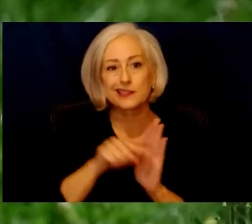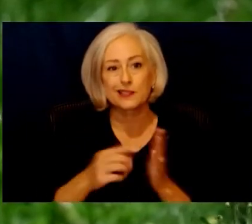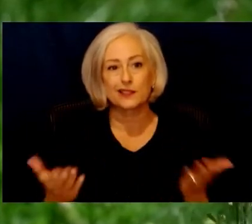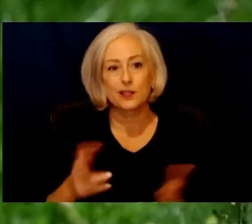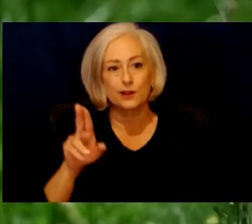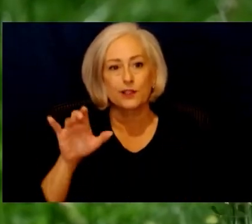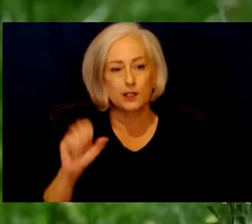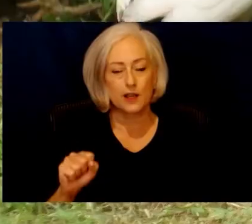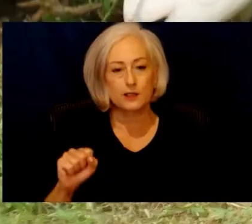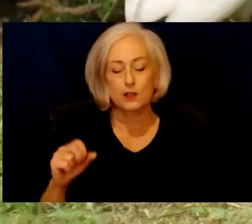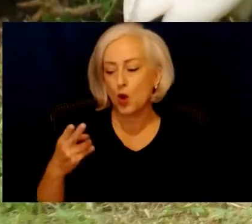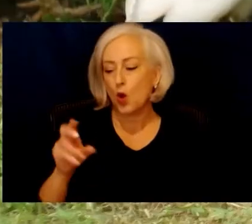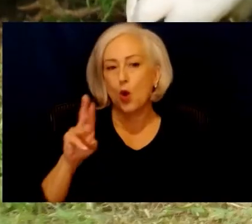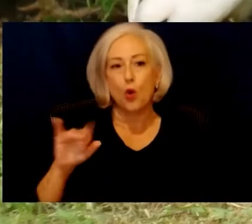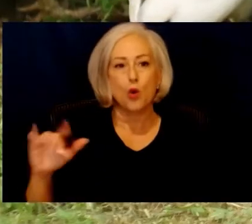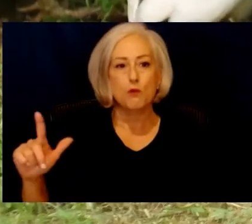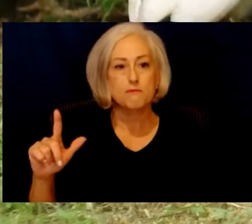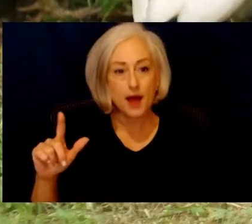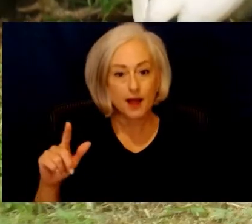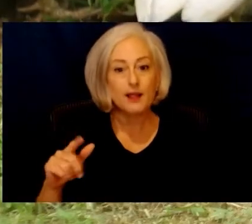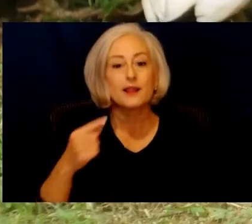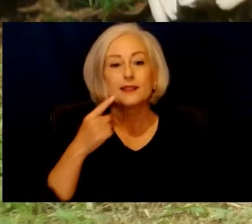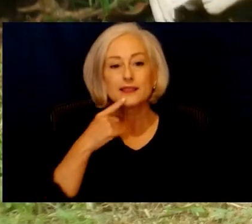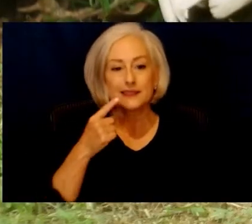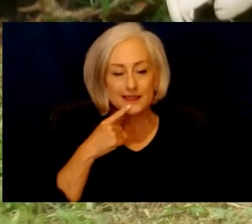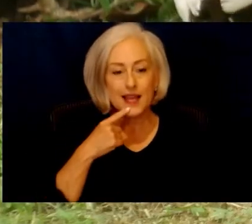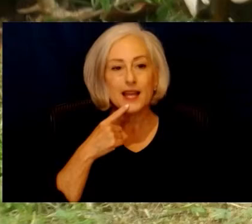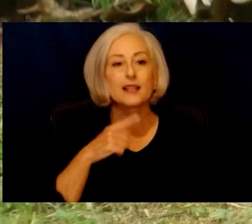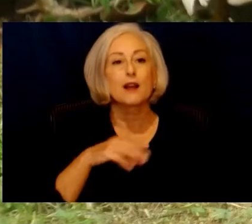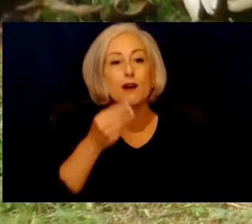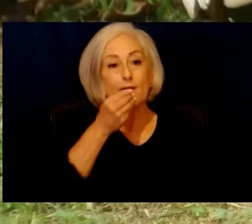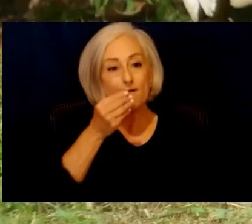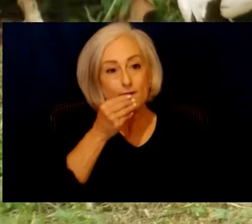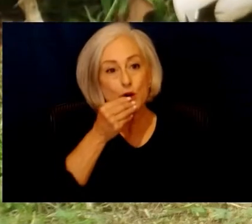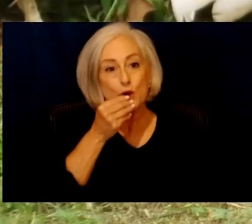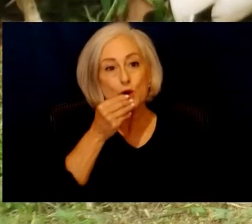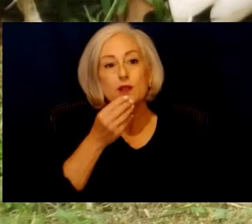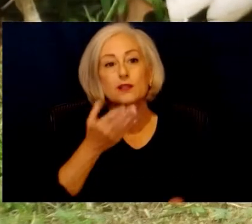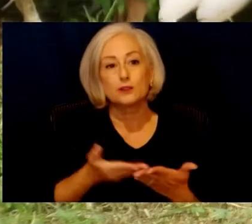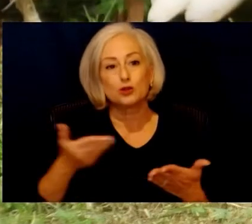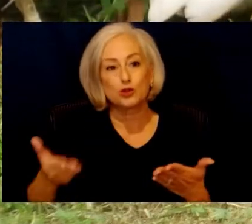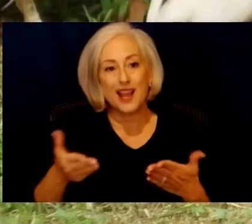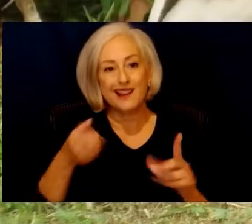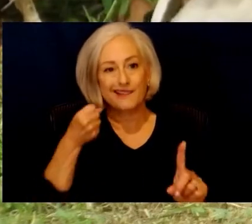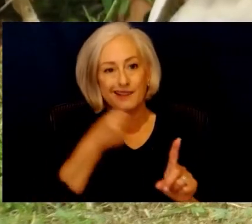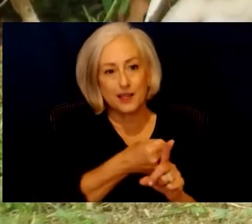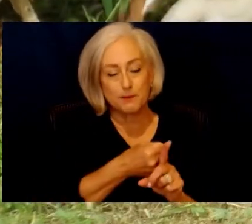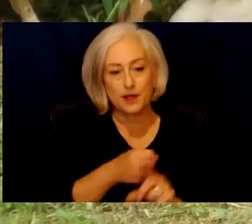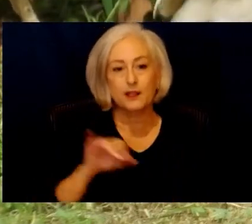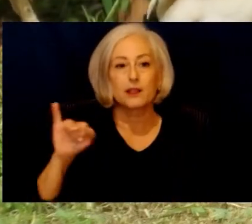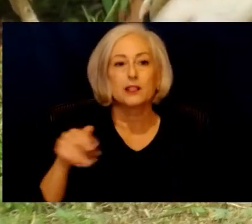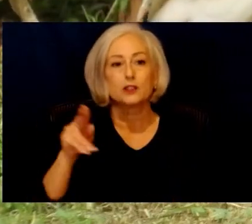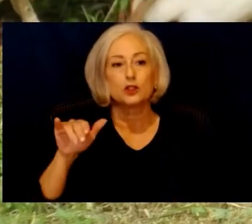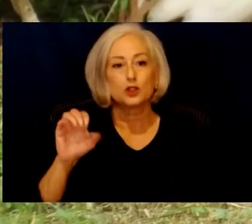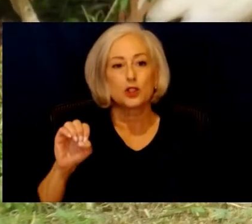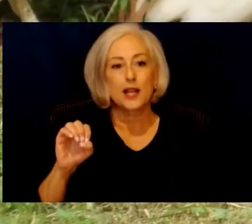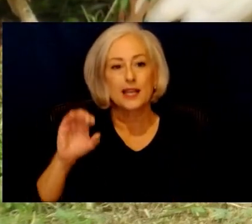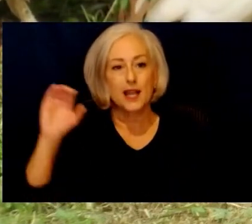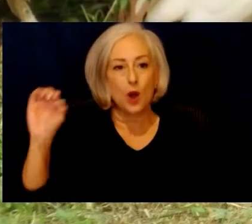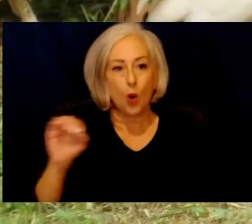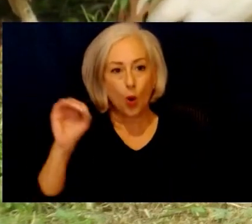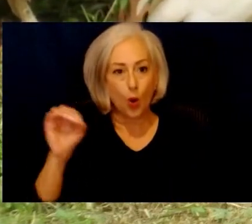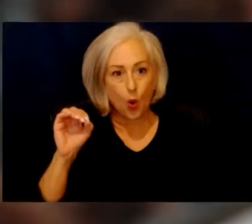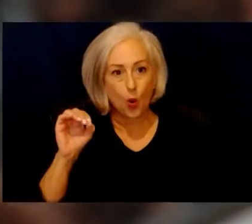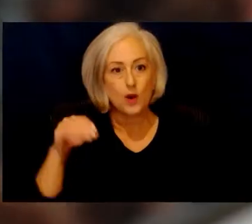bird flu supply chain impact. Again, more supply chain impact. Jenny O turkey store sales volumes are expected to